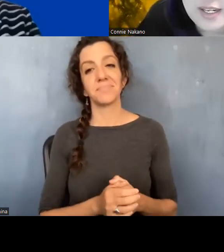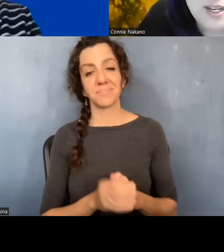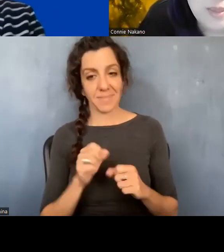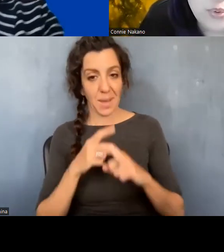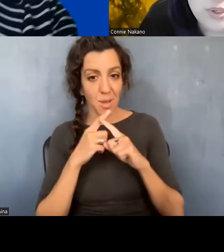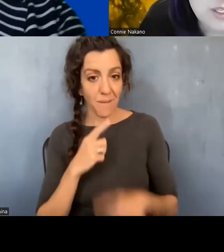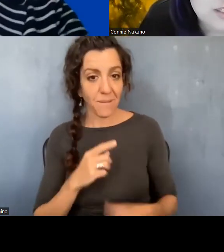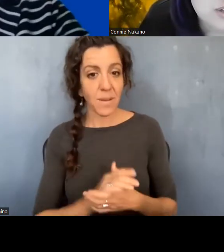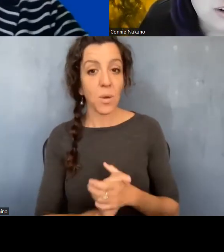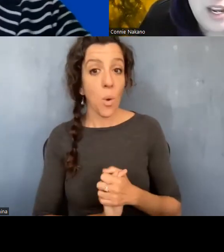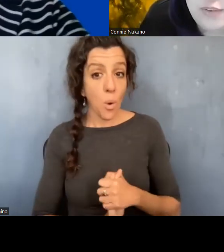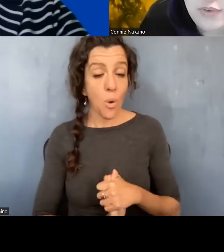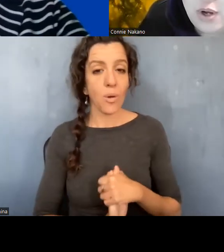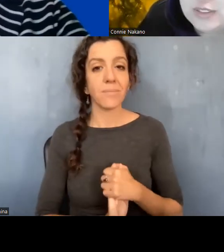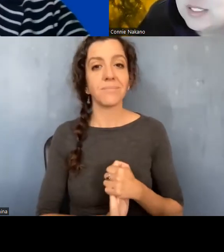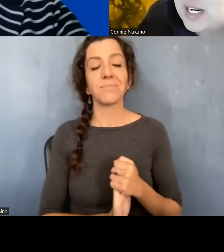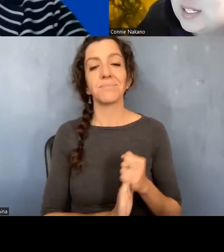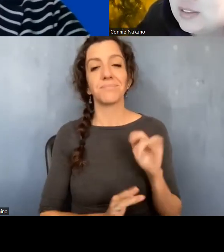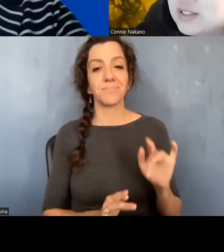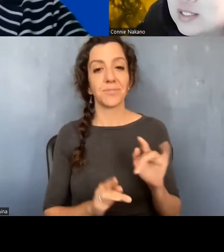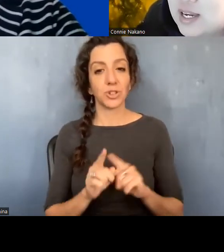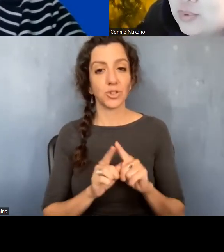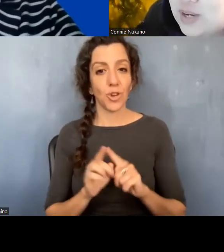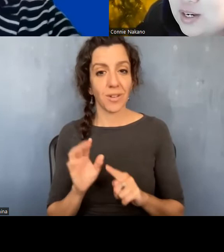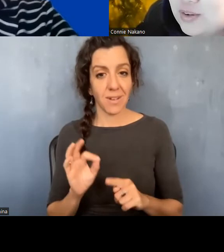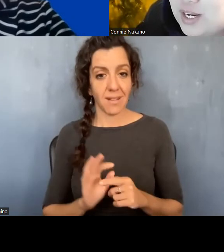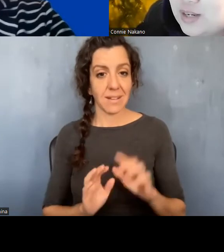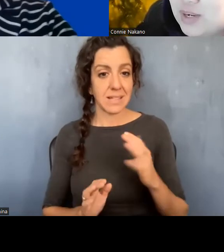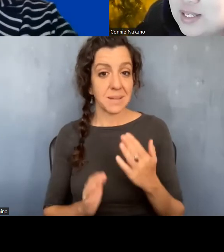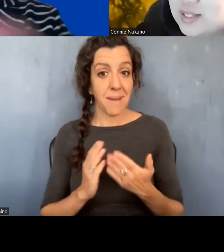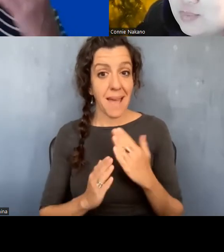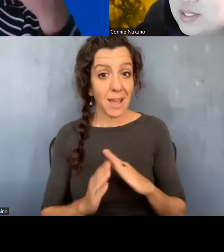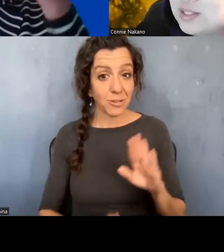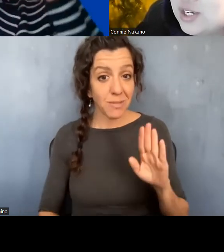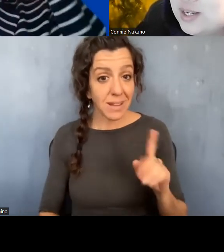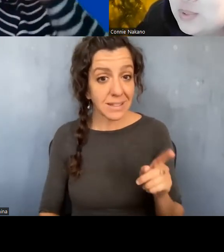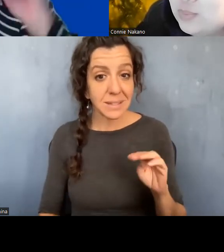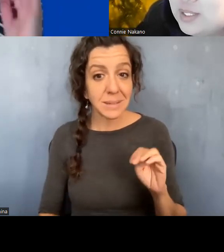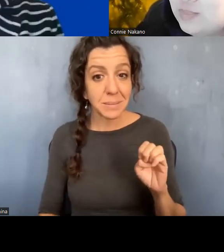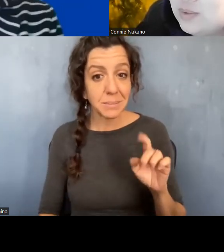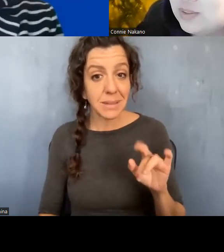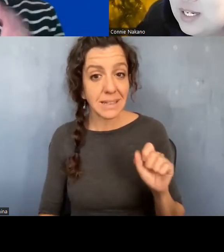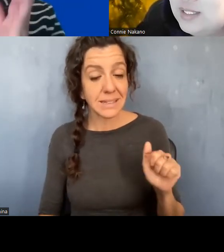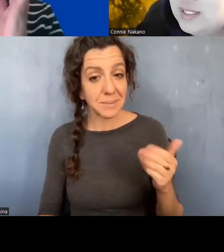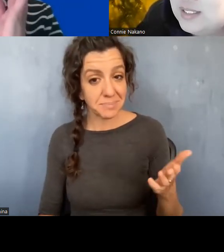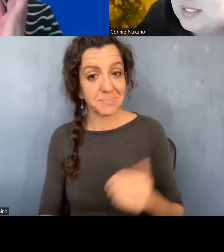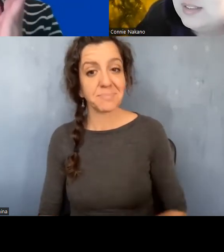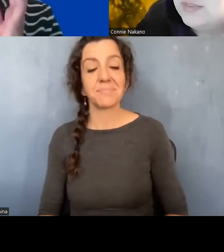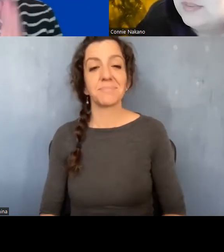line. Or you can hit *9 if you've called in today. And it looks like we've got another hand raised. Melissa Jacobs, we will unmute your